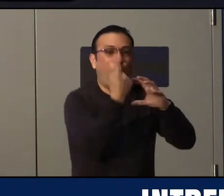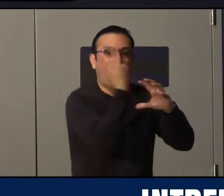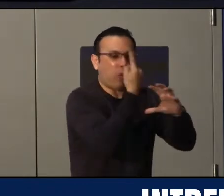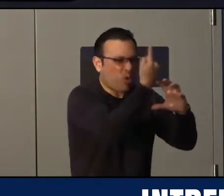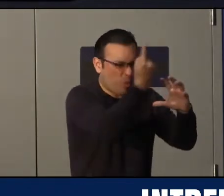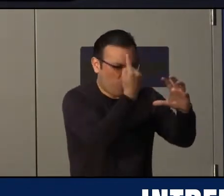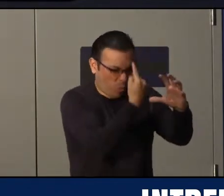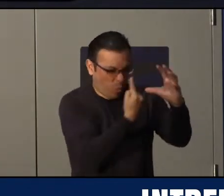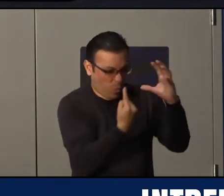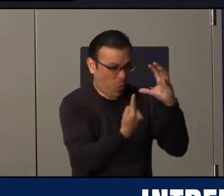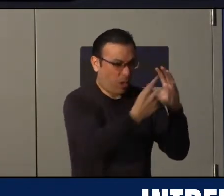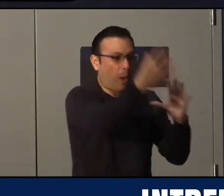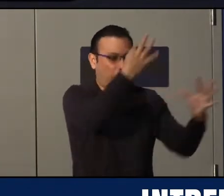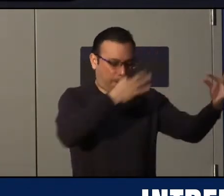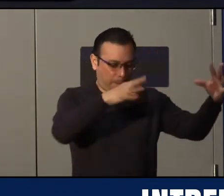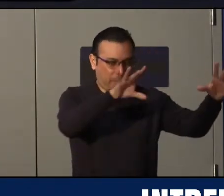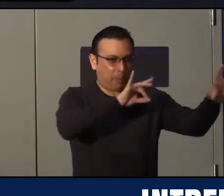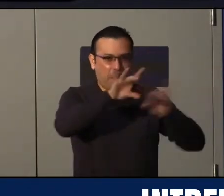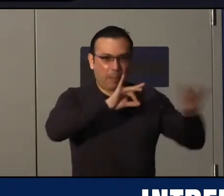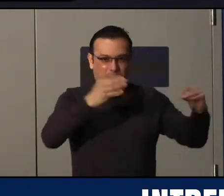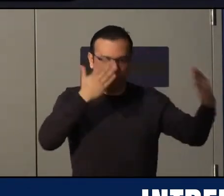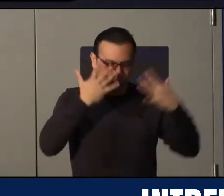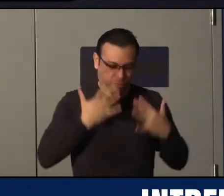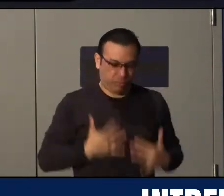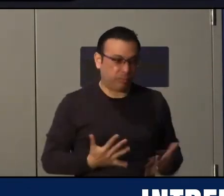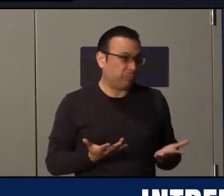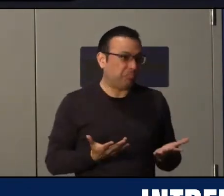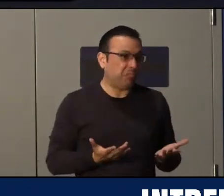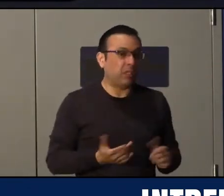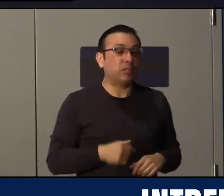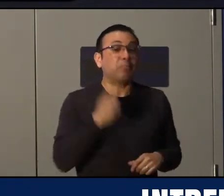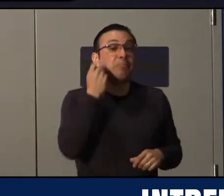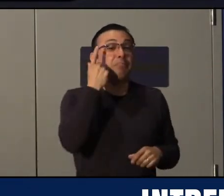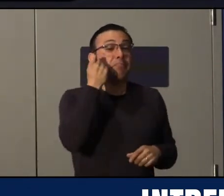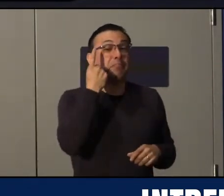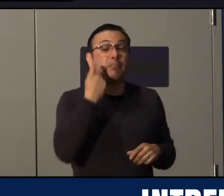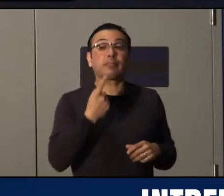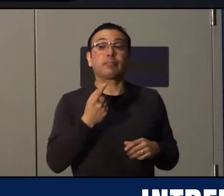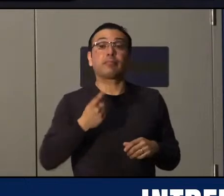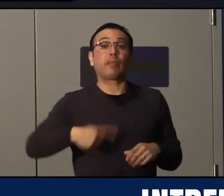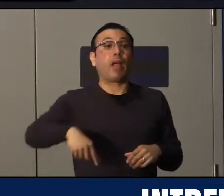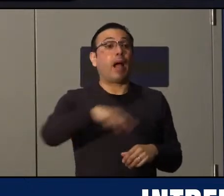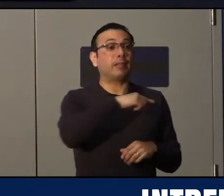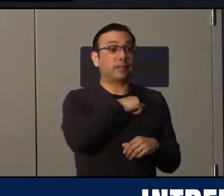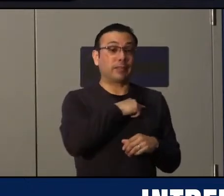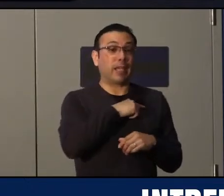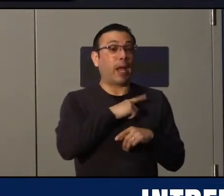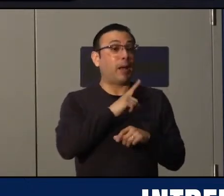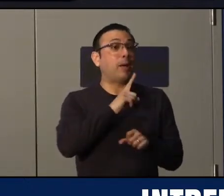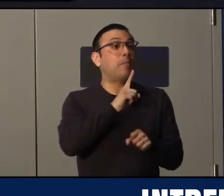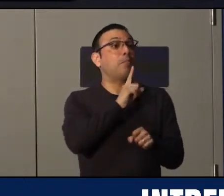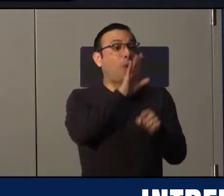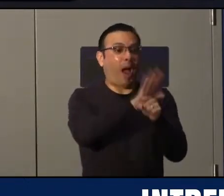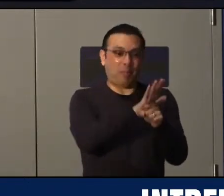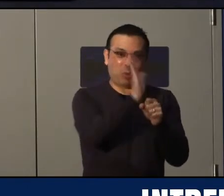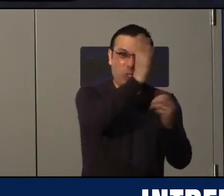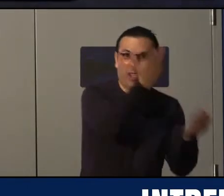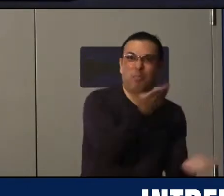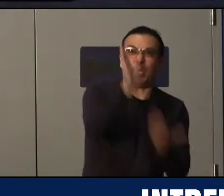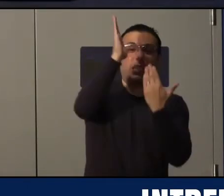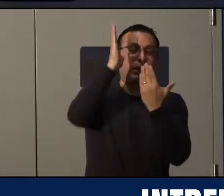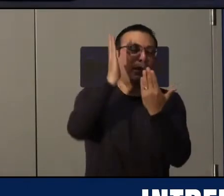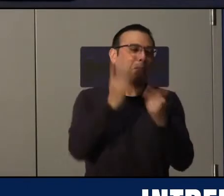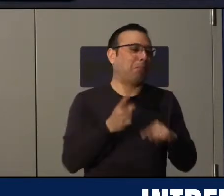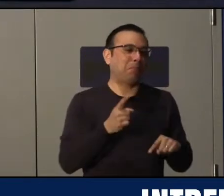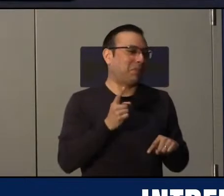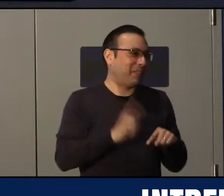places that participated. And while we can never promise to send anything to space, we're always very